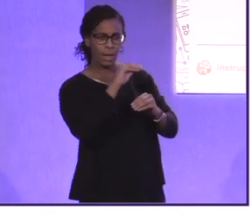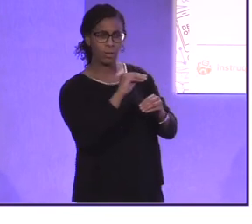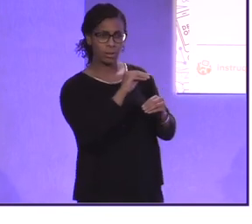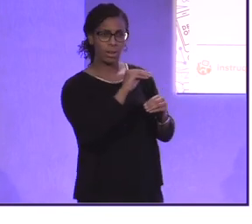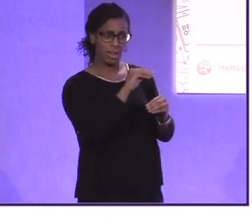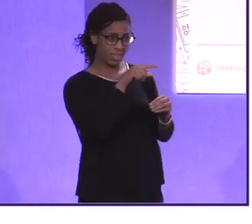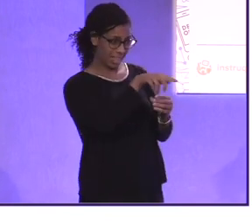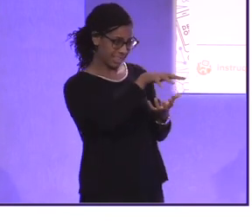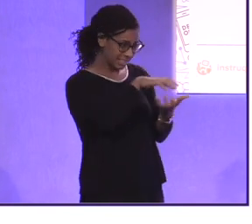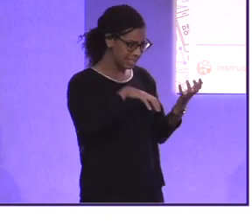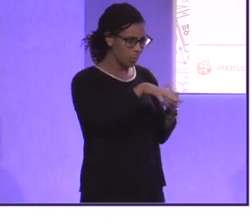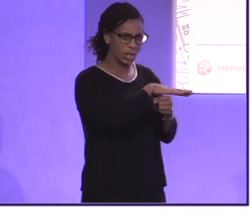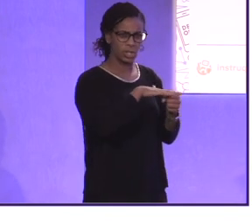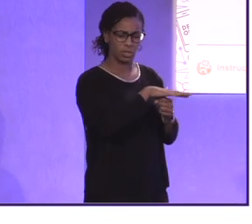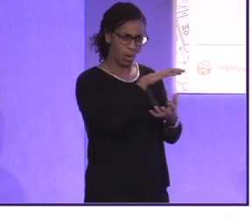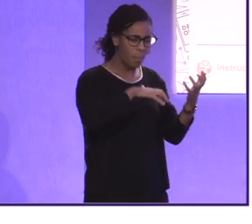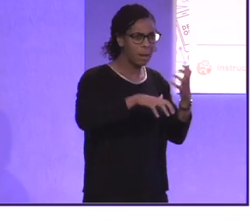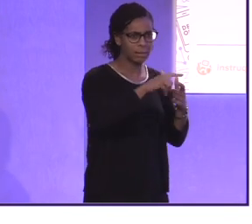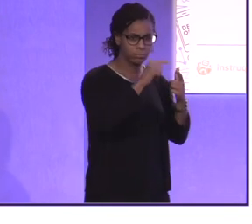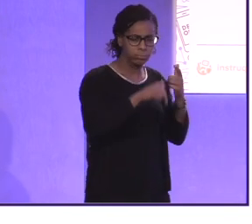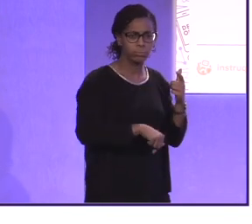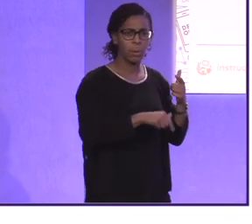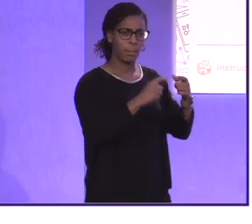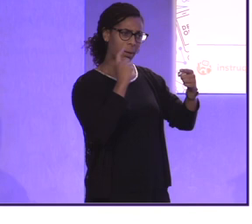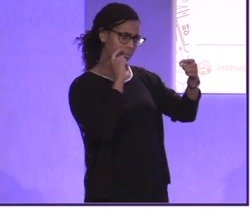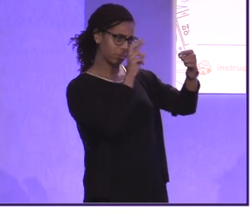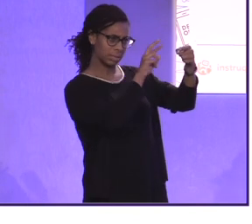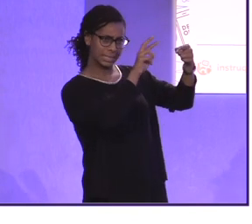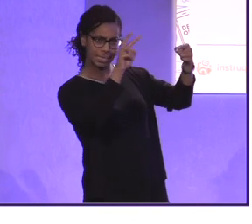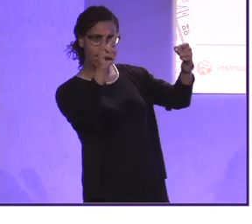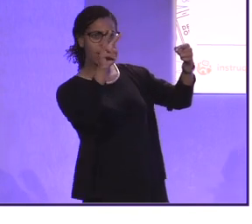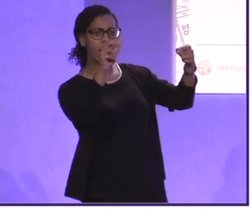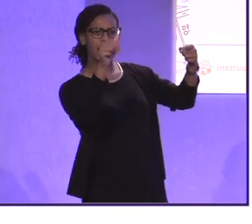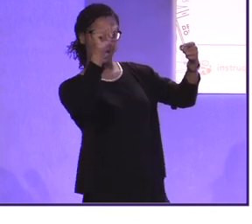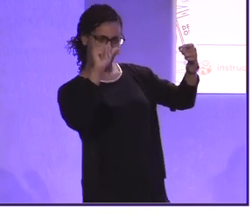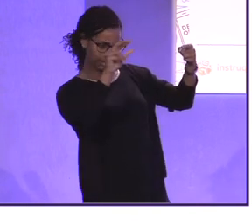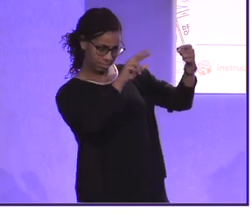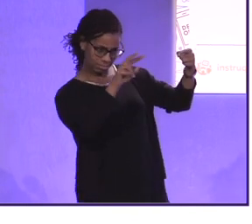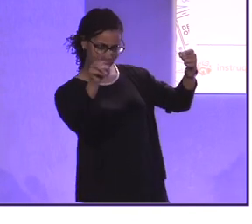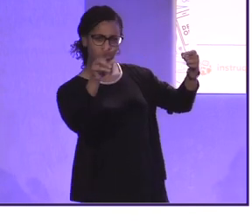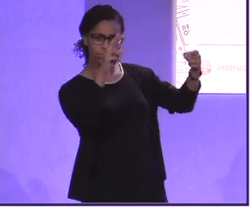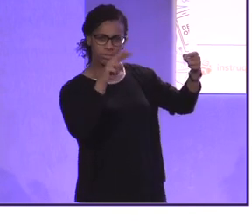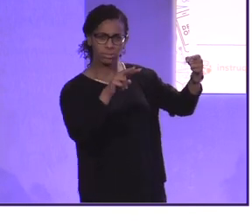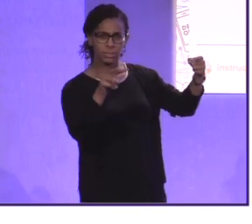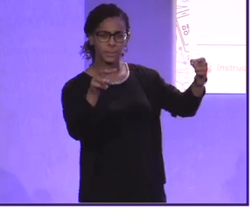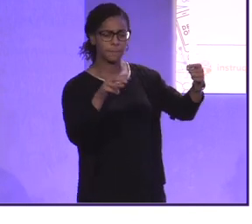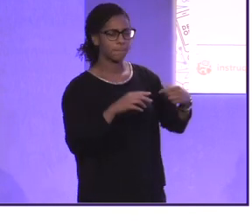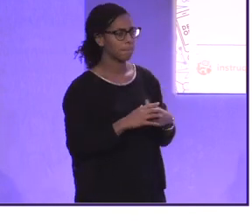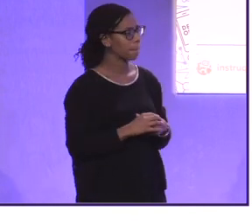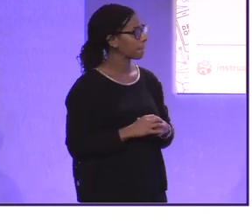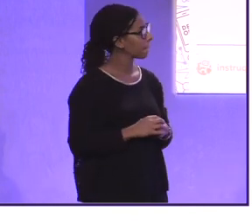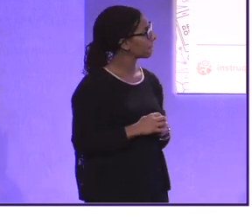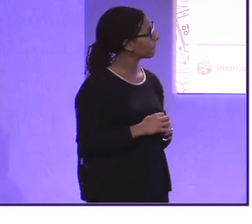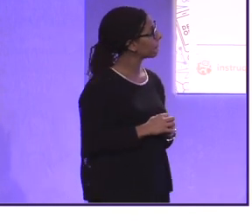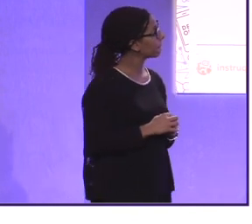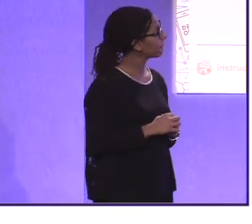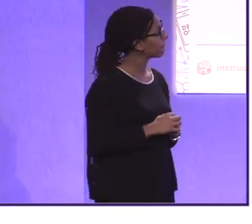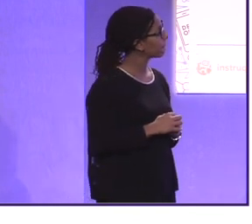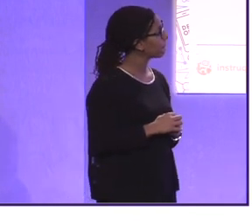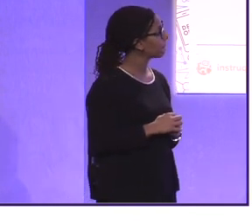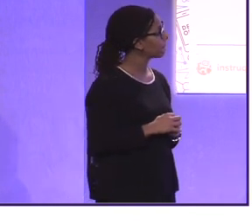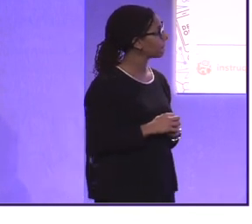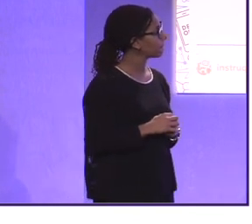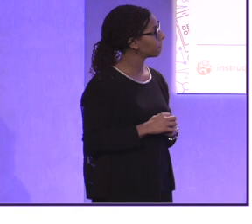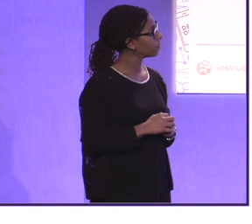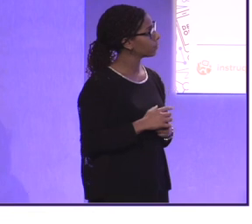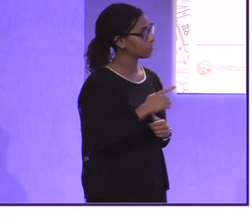complicated things, right? Mm-hmm. Finally, as we've said, experience maps very quickly. At the top, again, you've got your activities